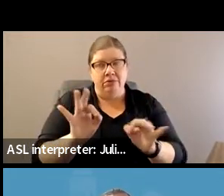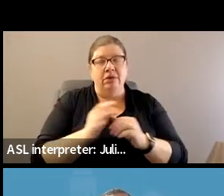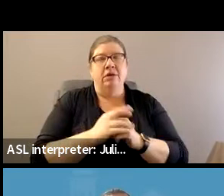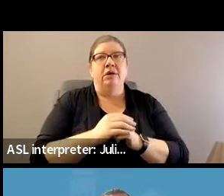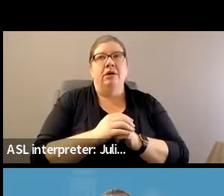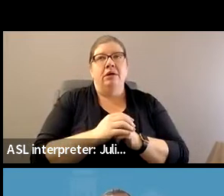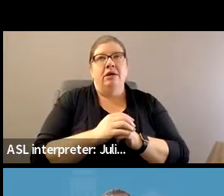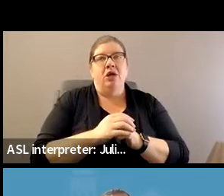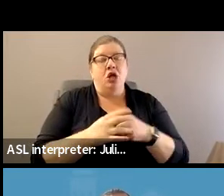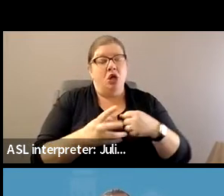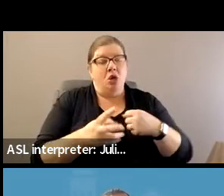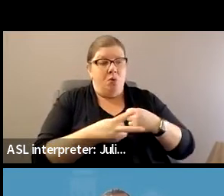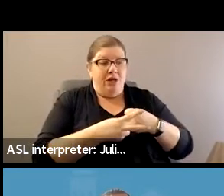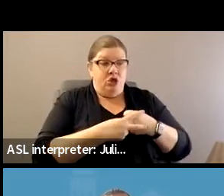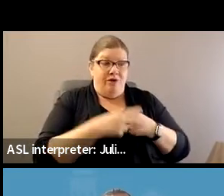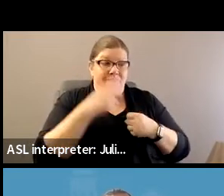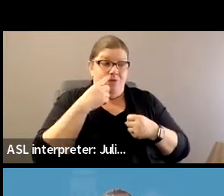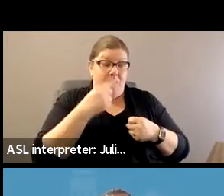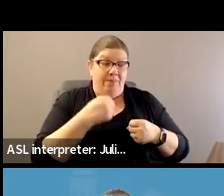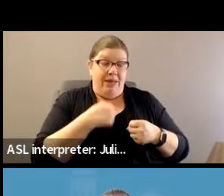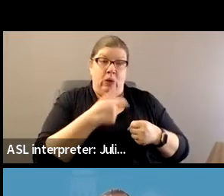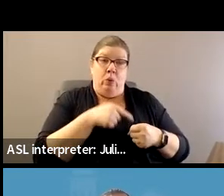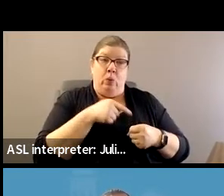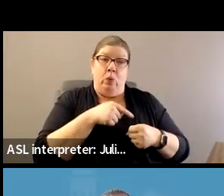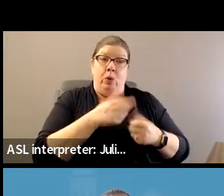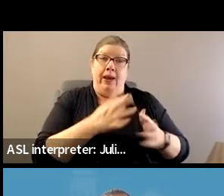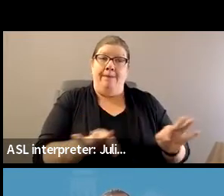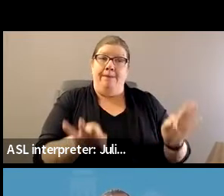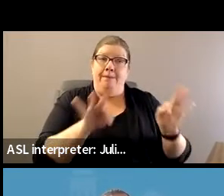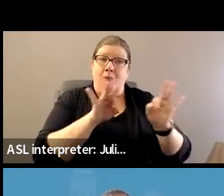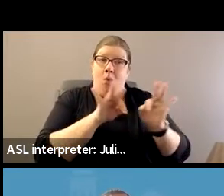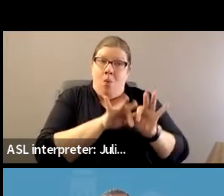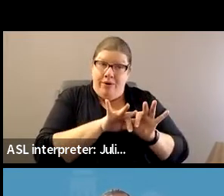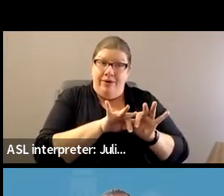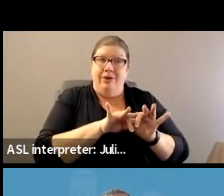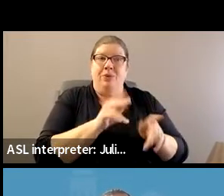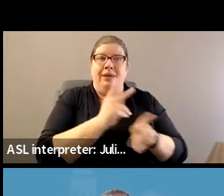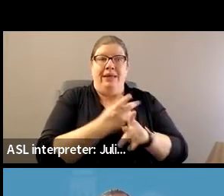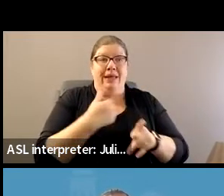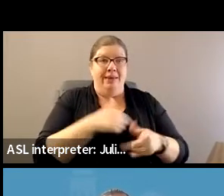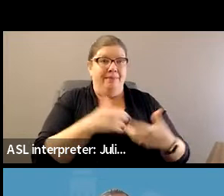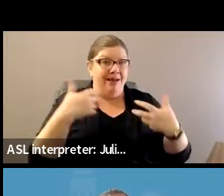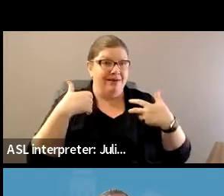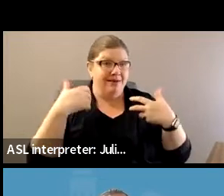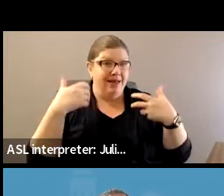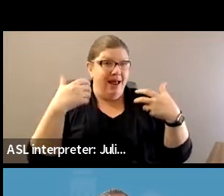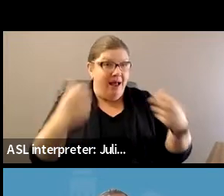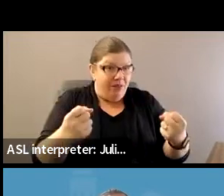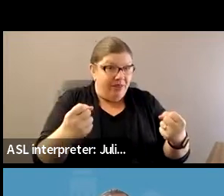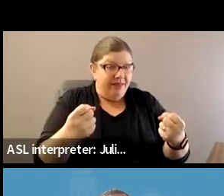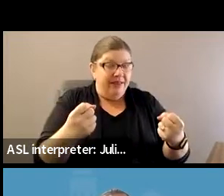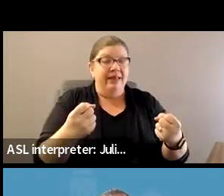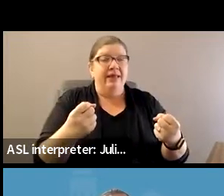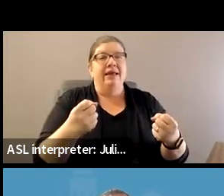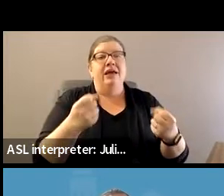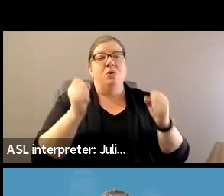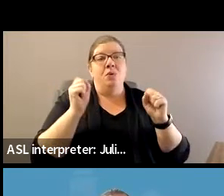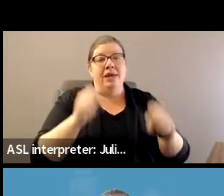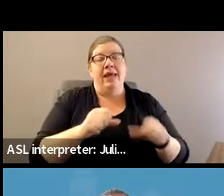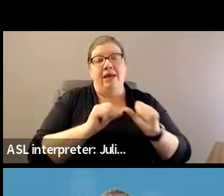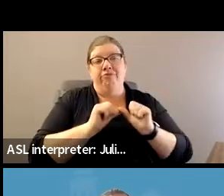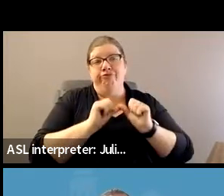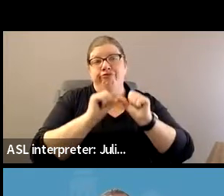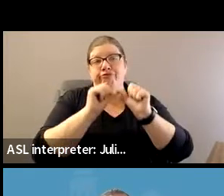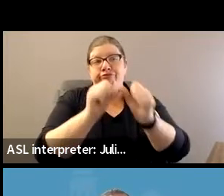Our reserves are, to me, are so important to keep us healthy, And so that we can sustain